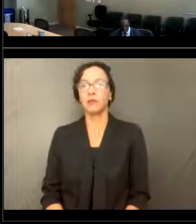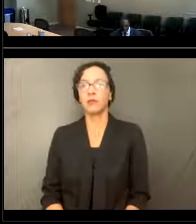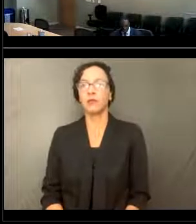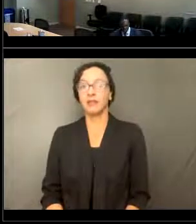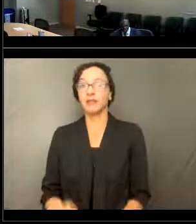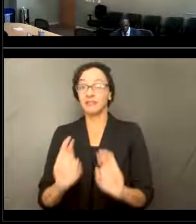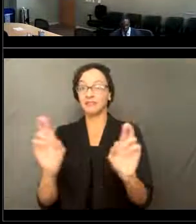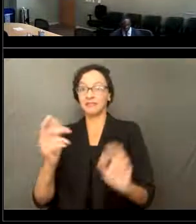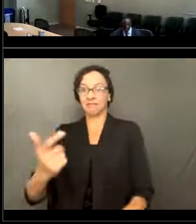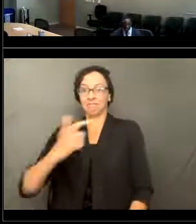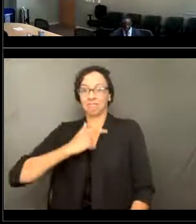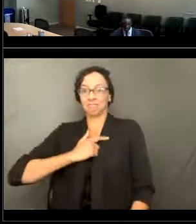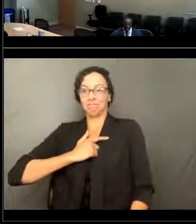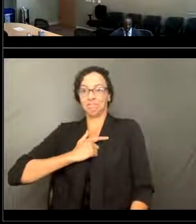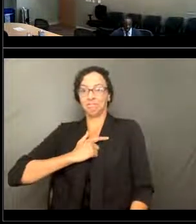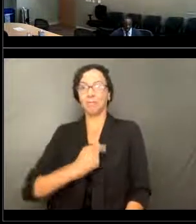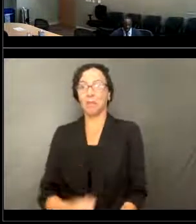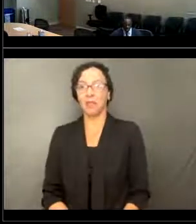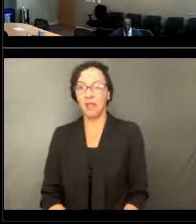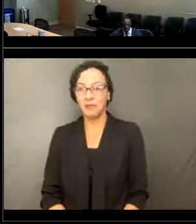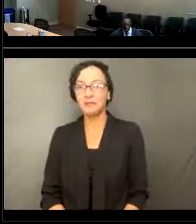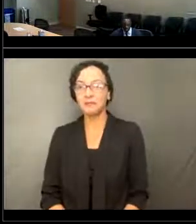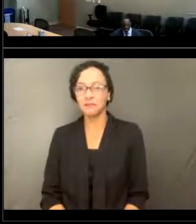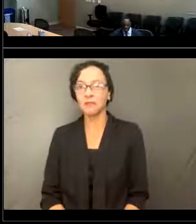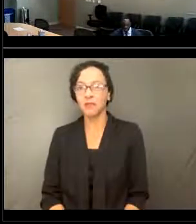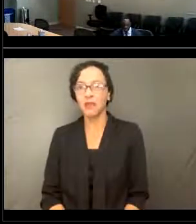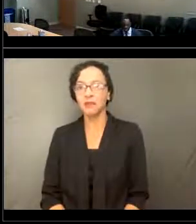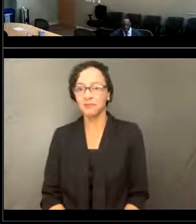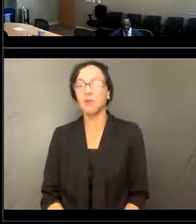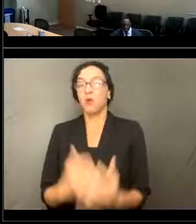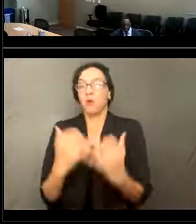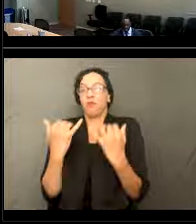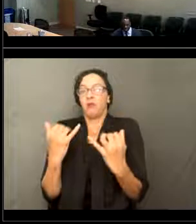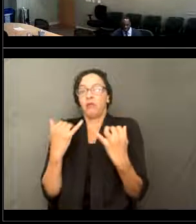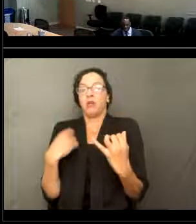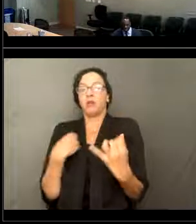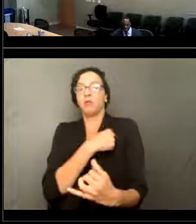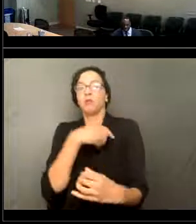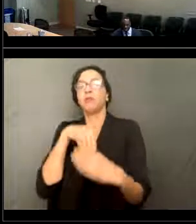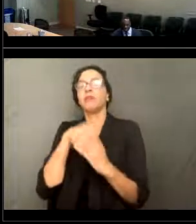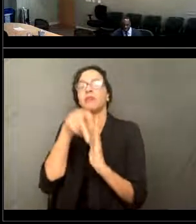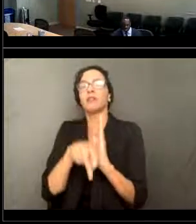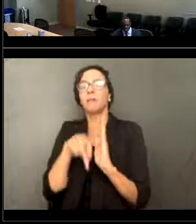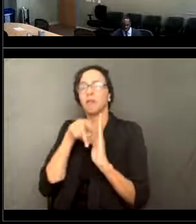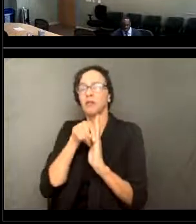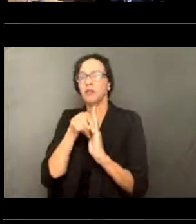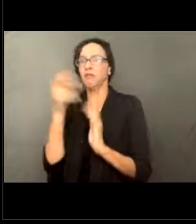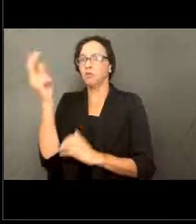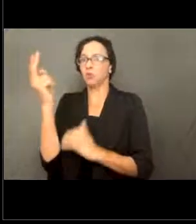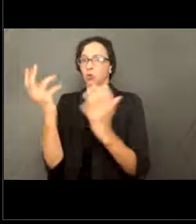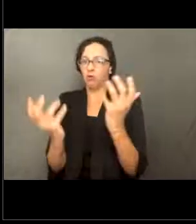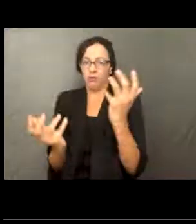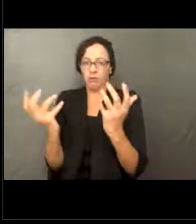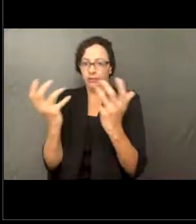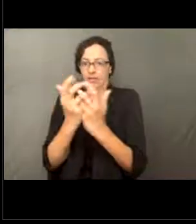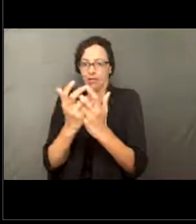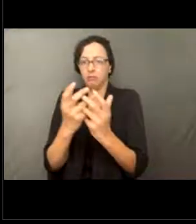So we are in a period of historic alignment with, I think, as many of you know, we've talked about this extensively with